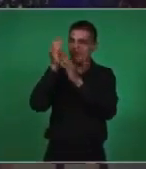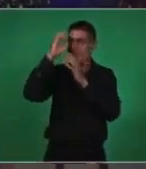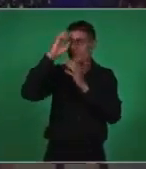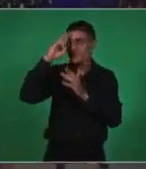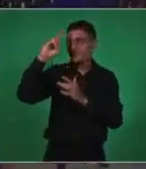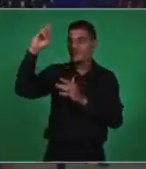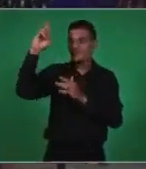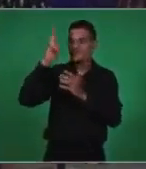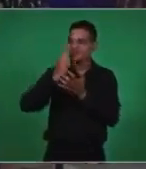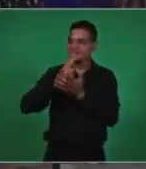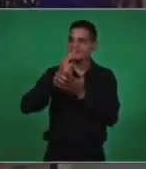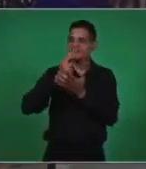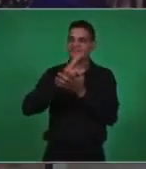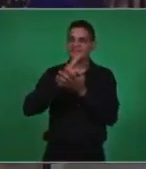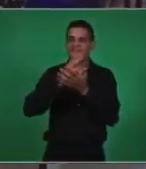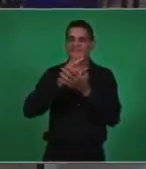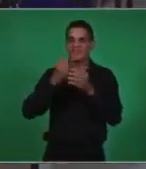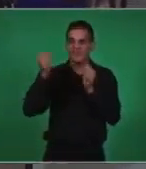Blessed be your name, Lord.